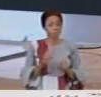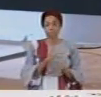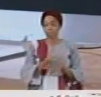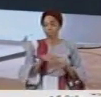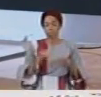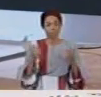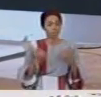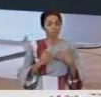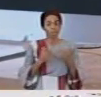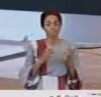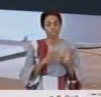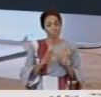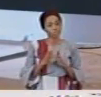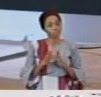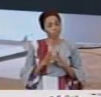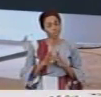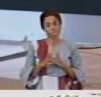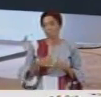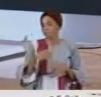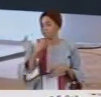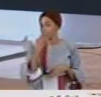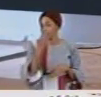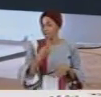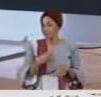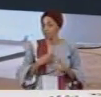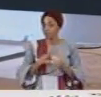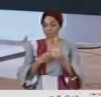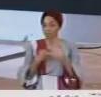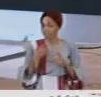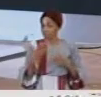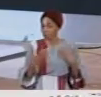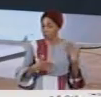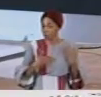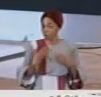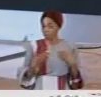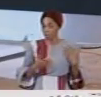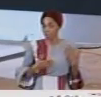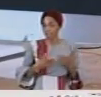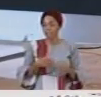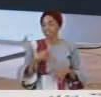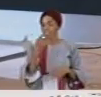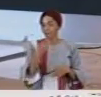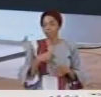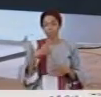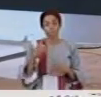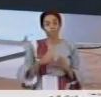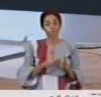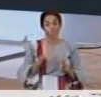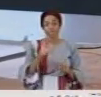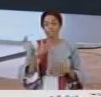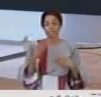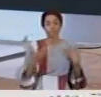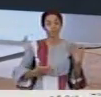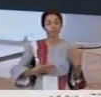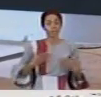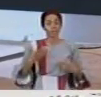If you do not have Jesus, tell me what's your joy.